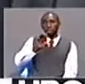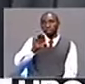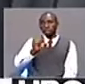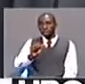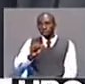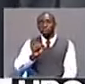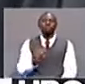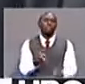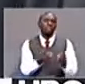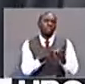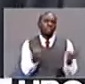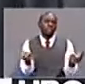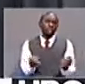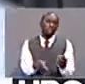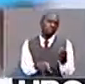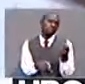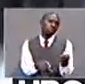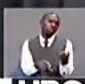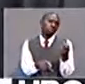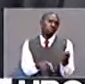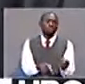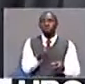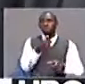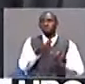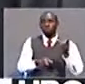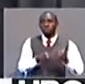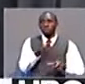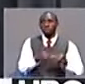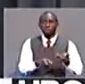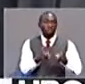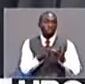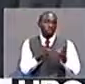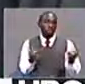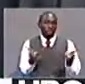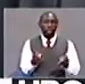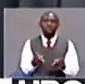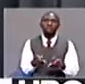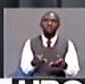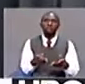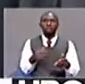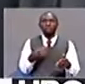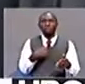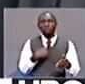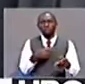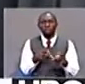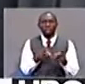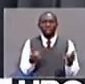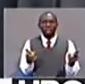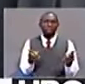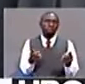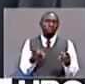We started off just a few people in a papyrus site.